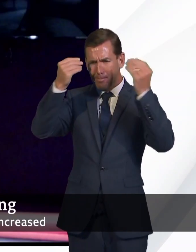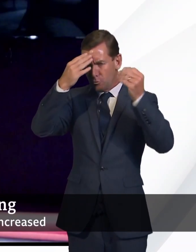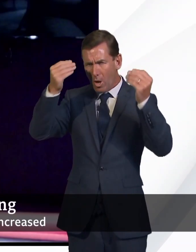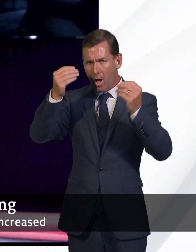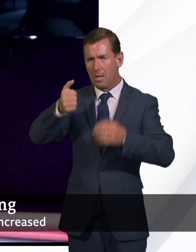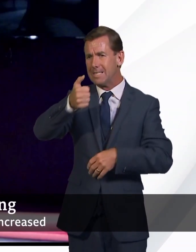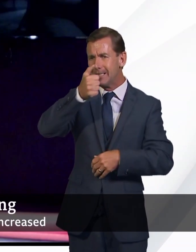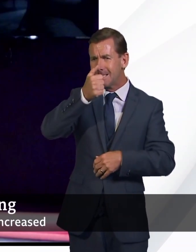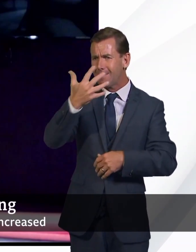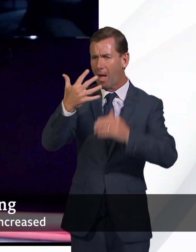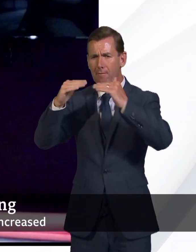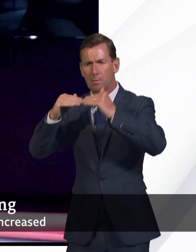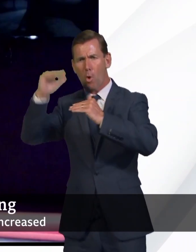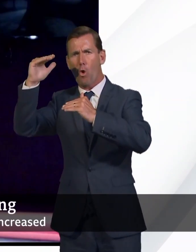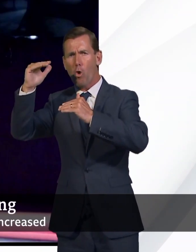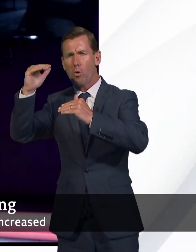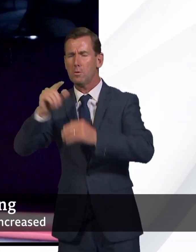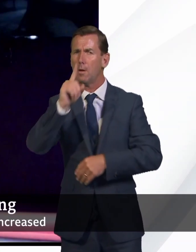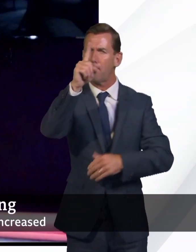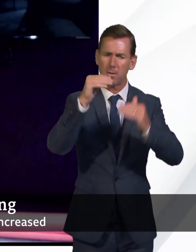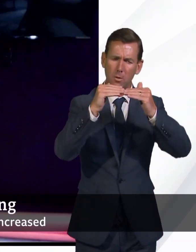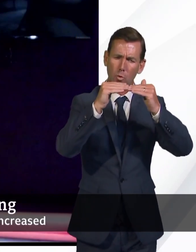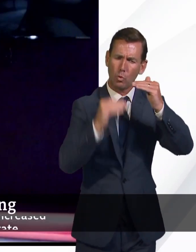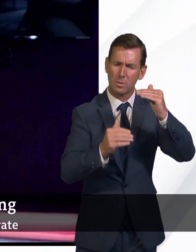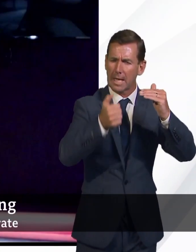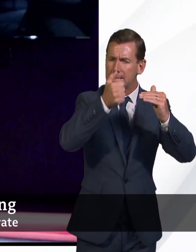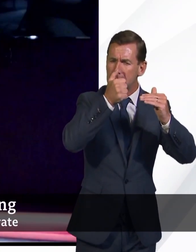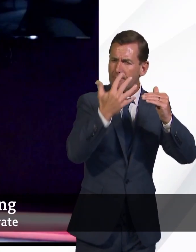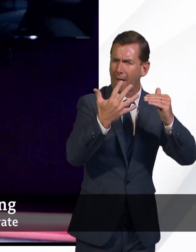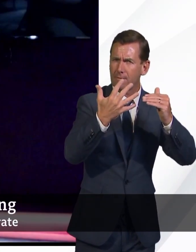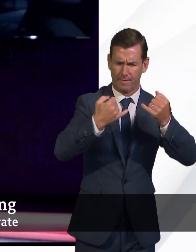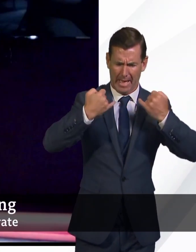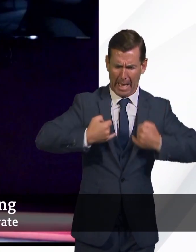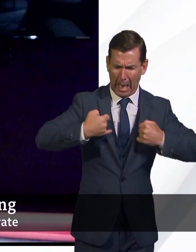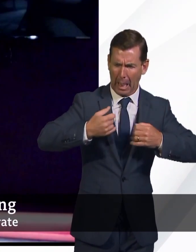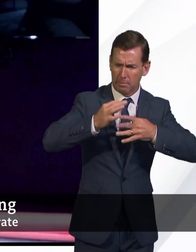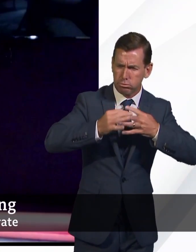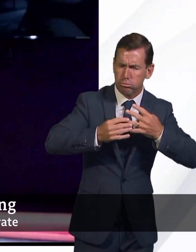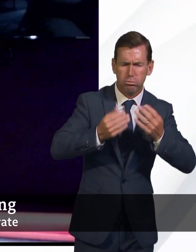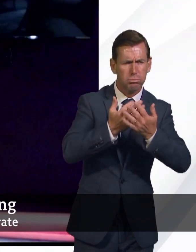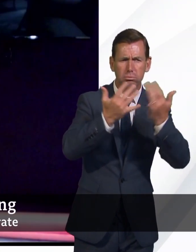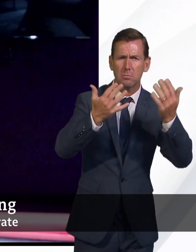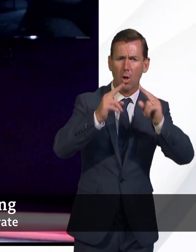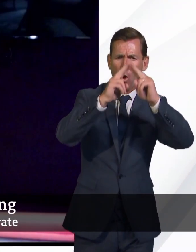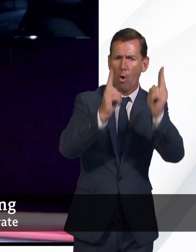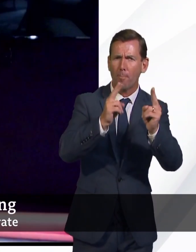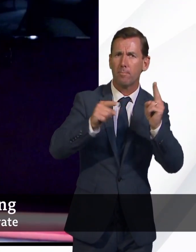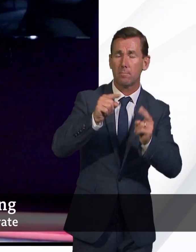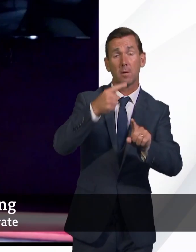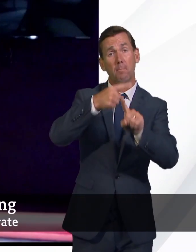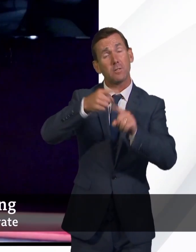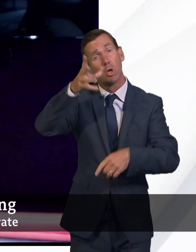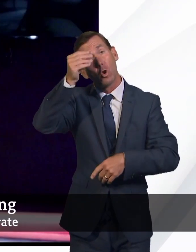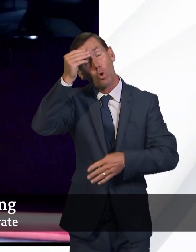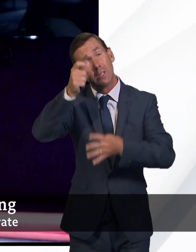very vulnerable group of people under 65 with multiple health conditions and problems, and also those with learning